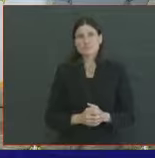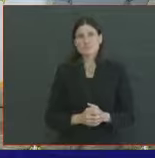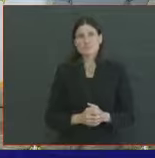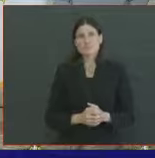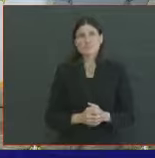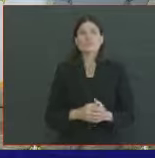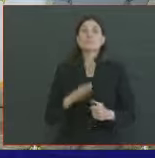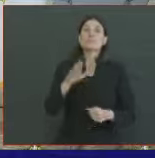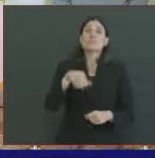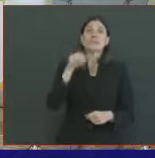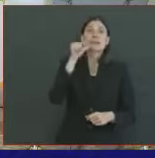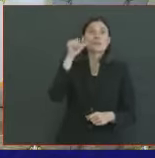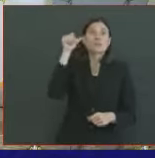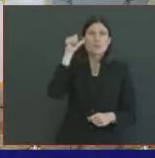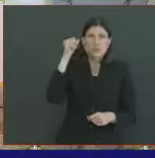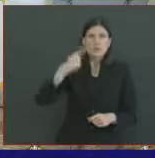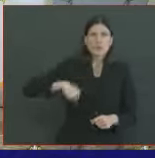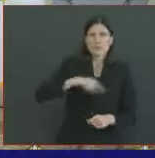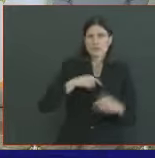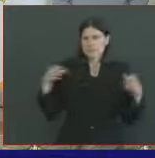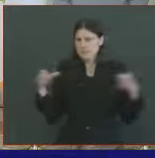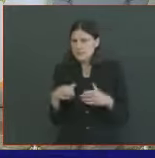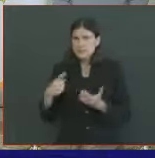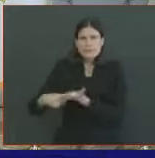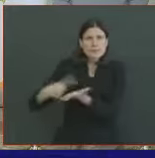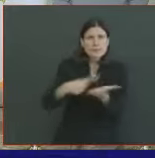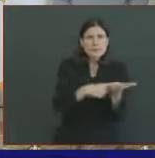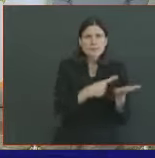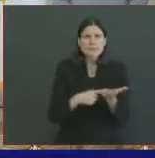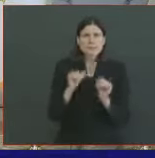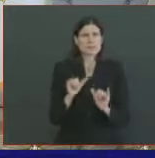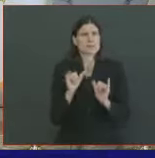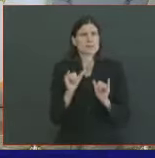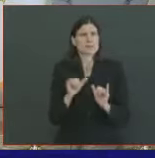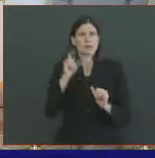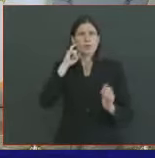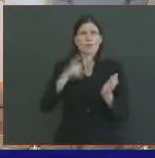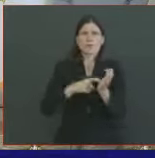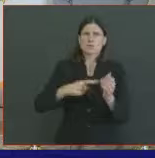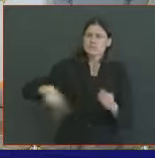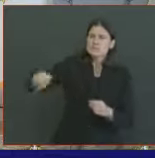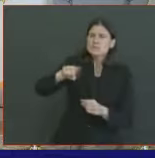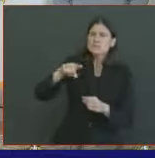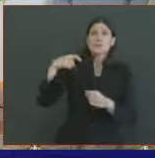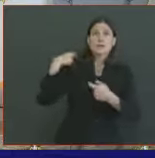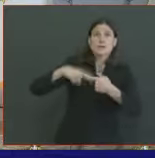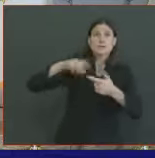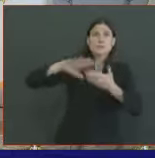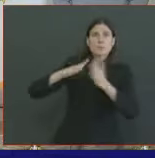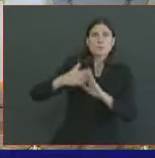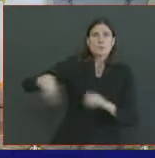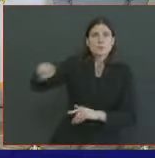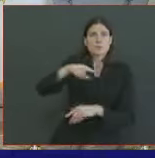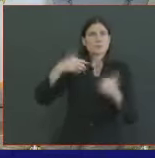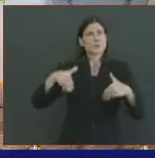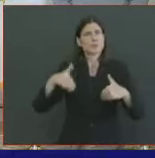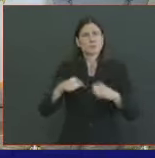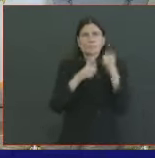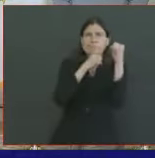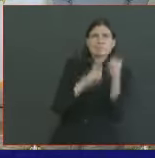trying to understand what's going on and why is the Latino community so hard hit. And to that end,